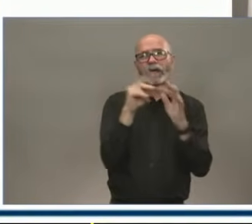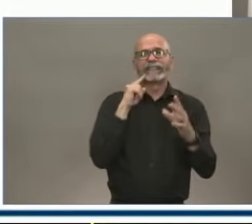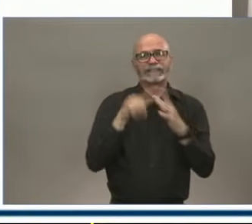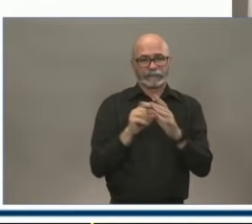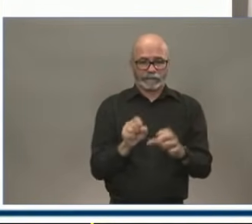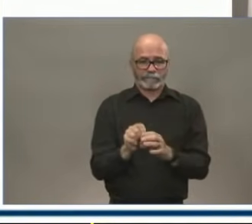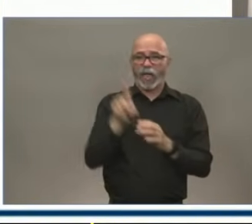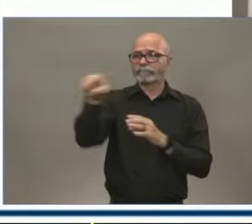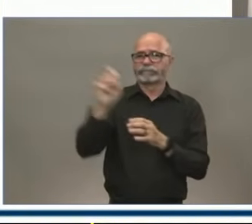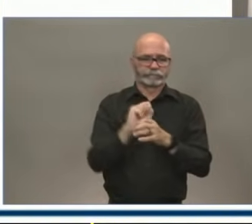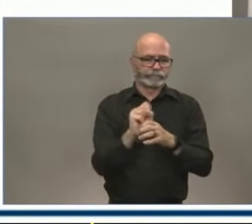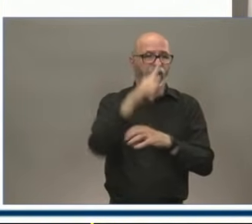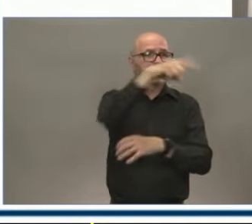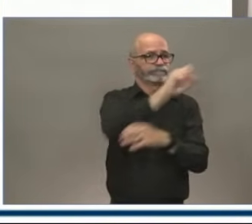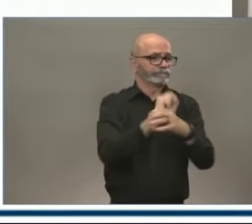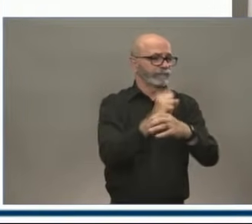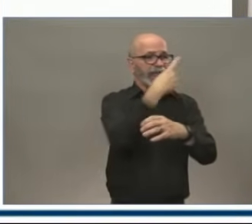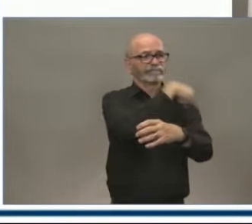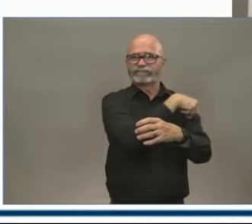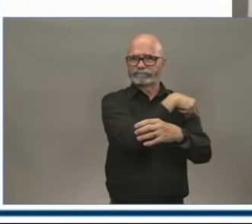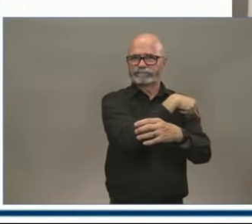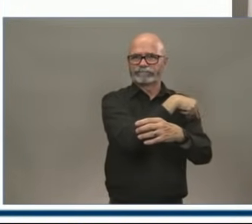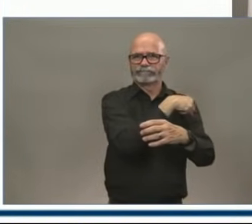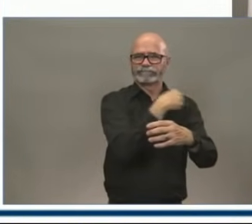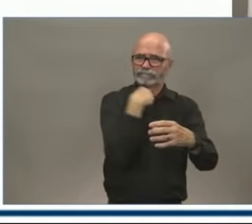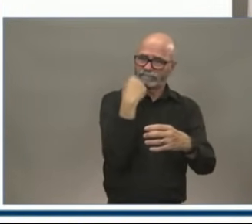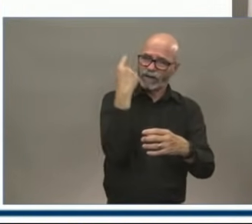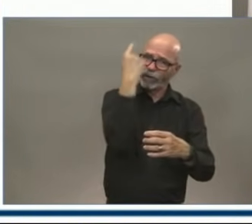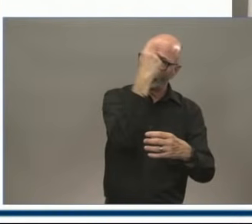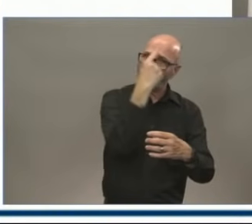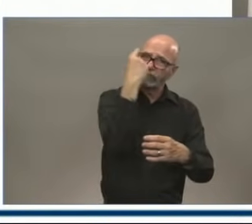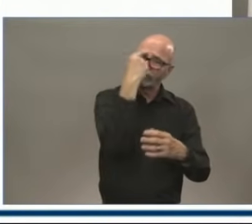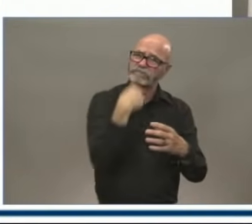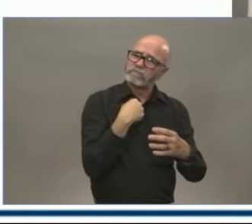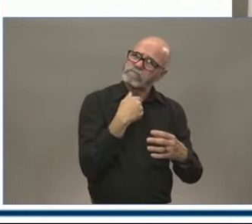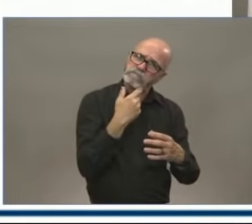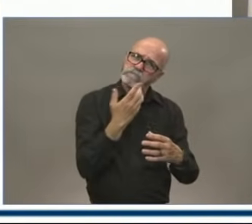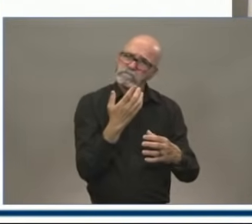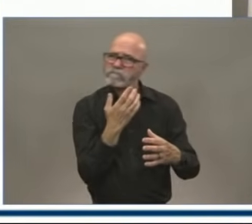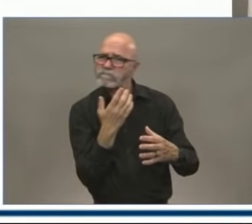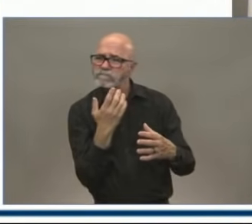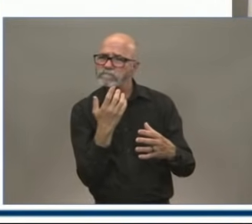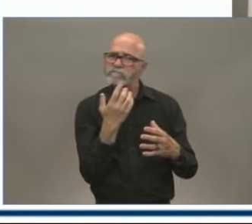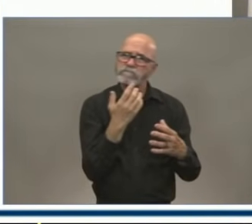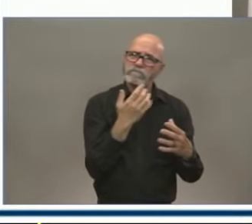some border areas. I'm just wondering if we need to see